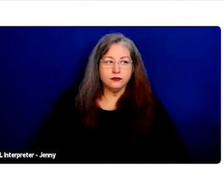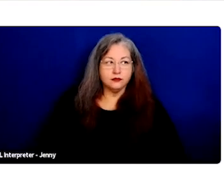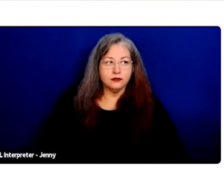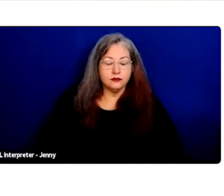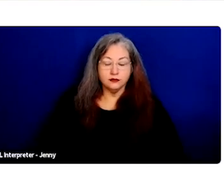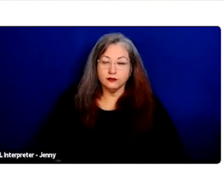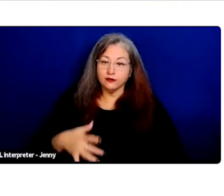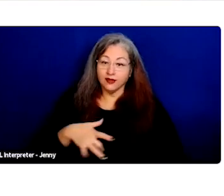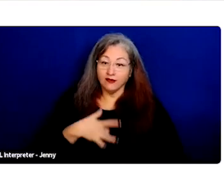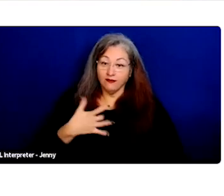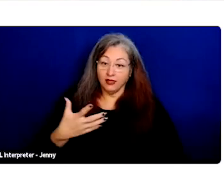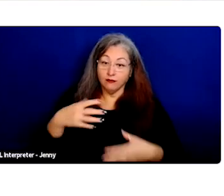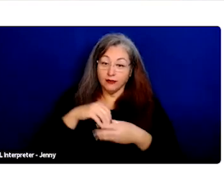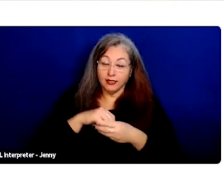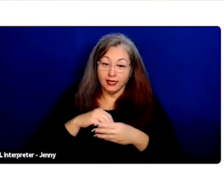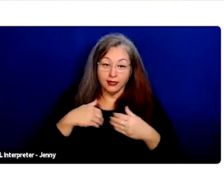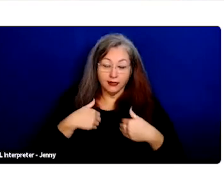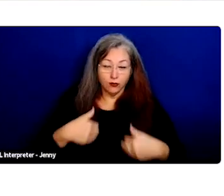Feel it in your body.